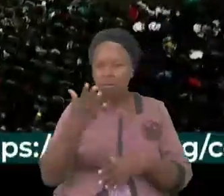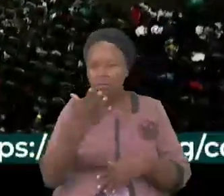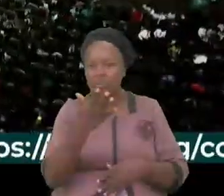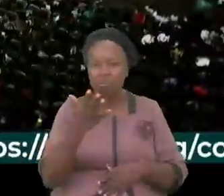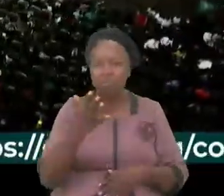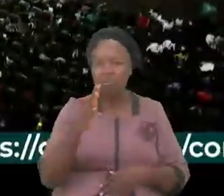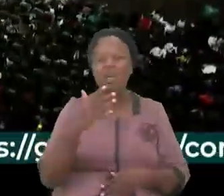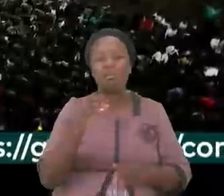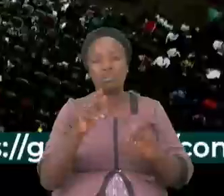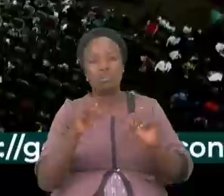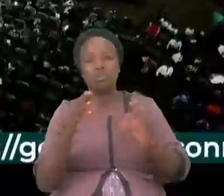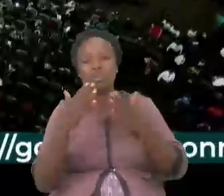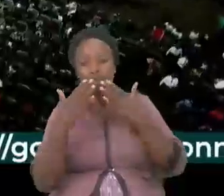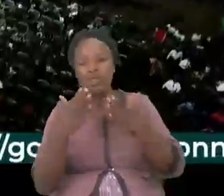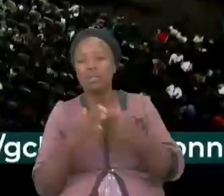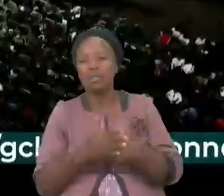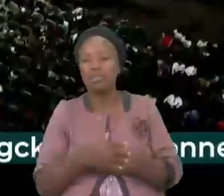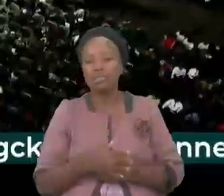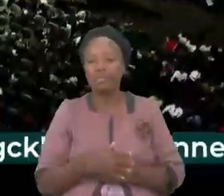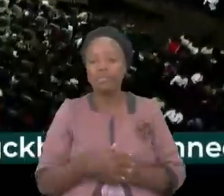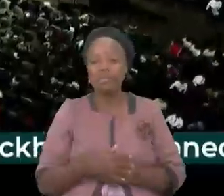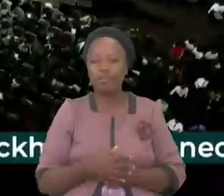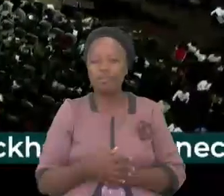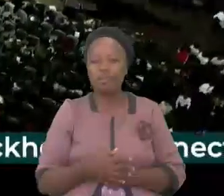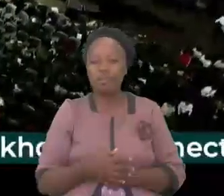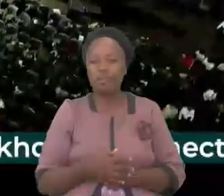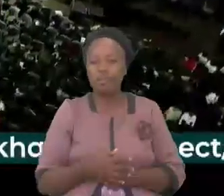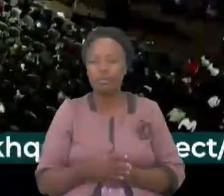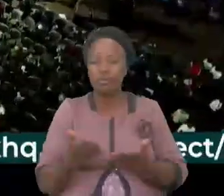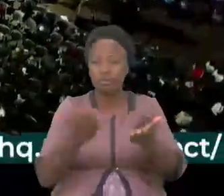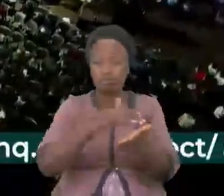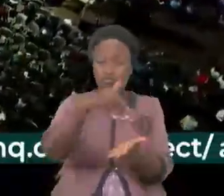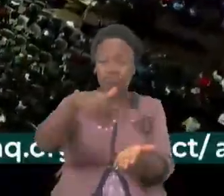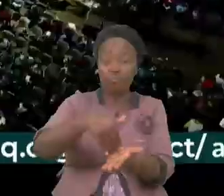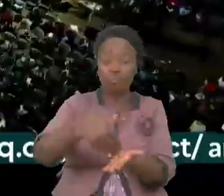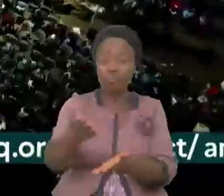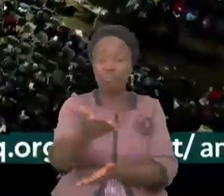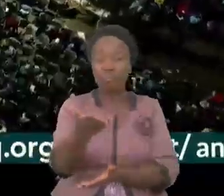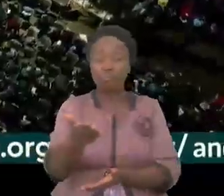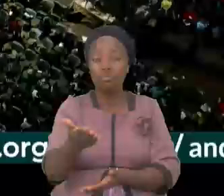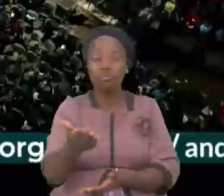In the middle area, have we finished? If we have finished, okay, we are seeing some hands waving.